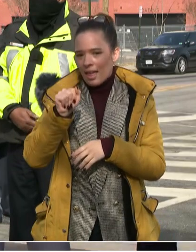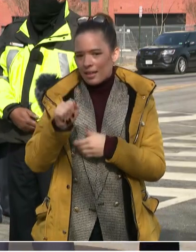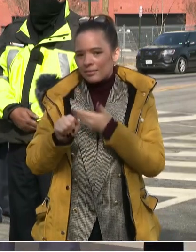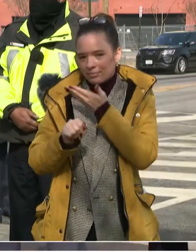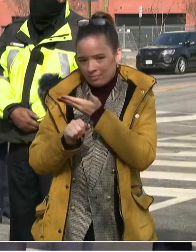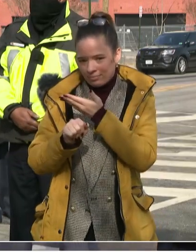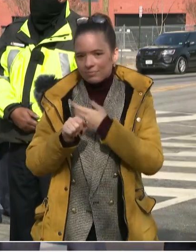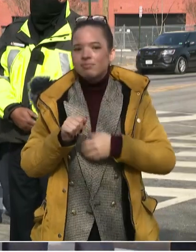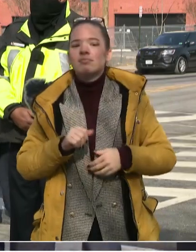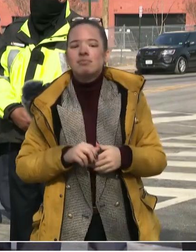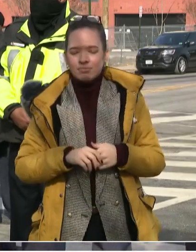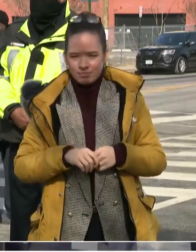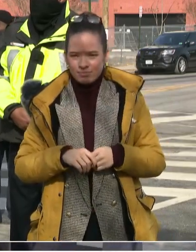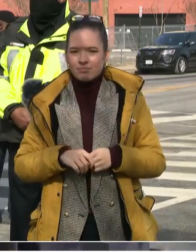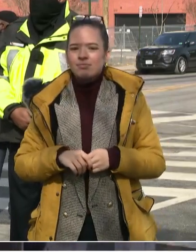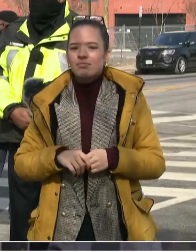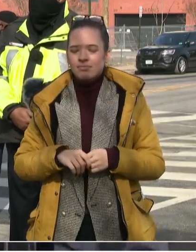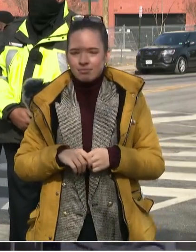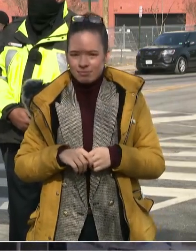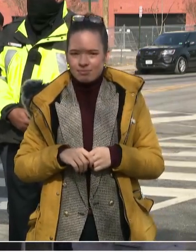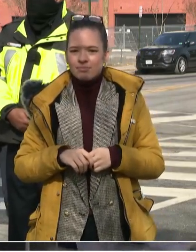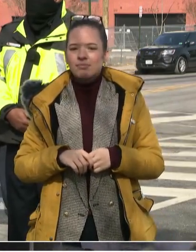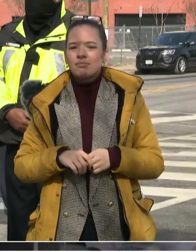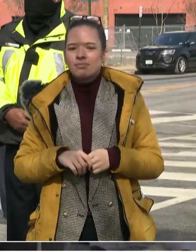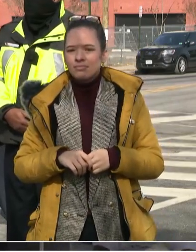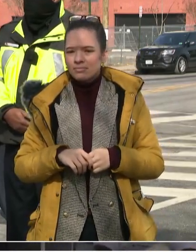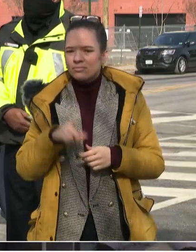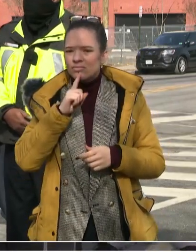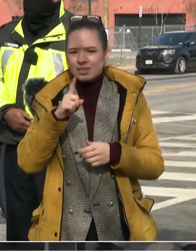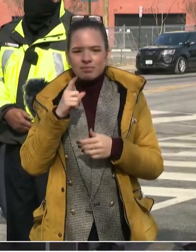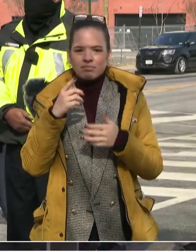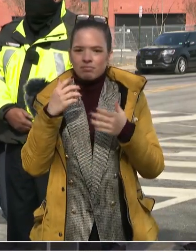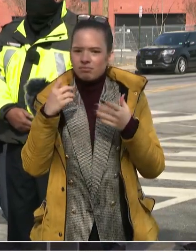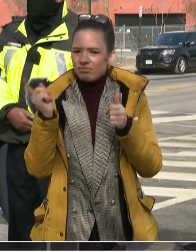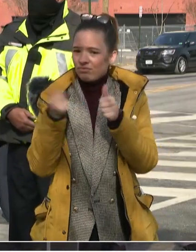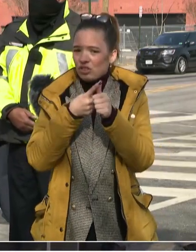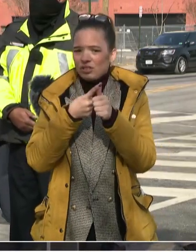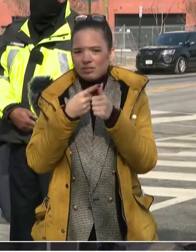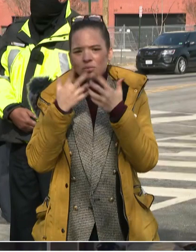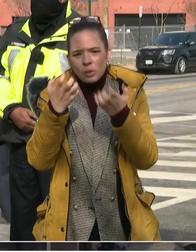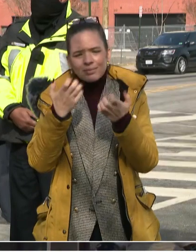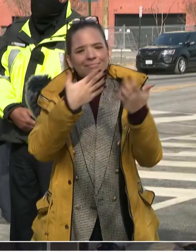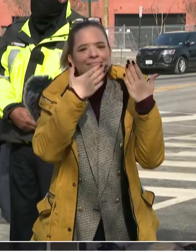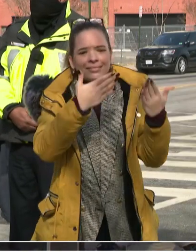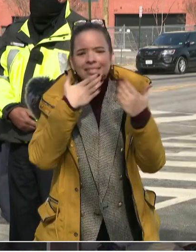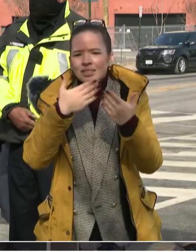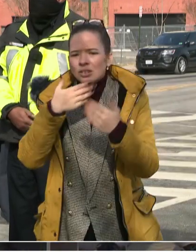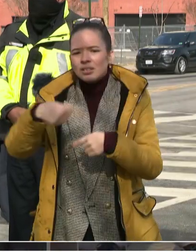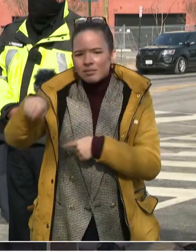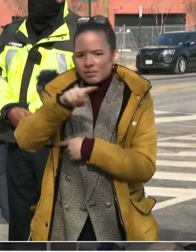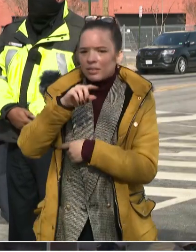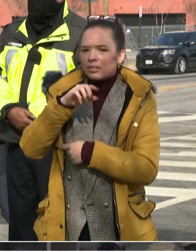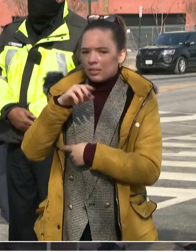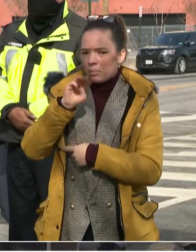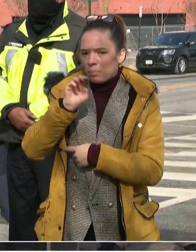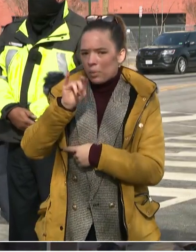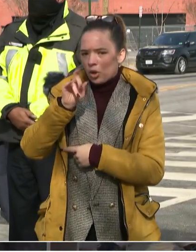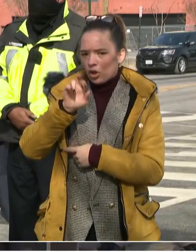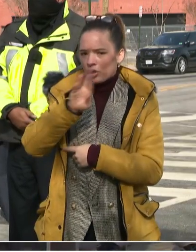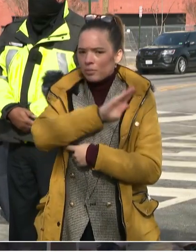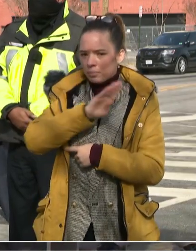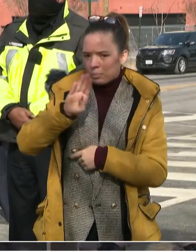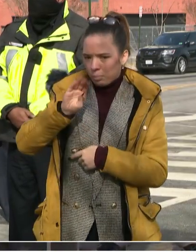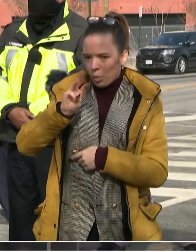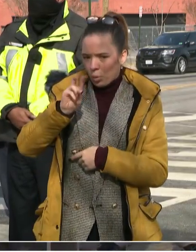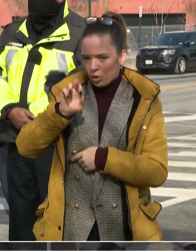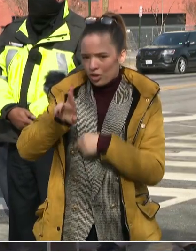Good morning, everyone. I want to first begin by thanking Mayor Bowser for being here today, and thank her as well for her